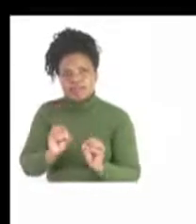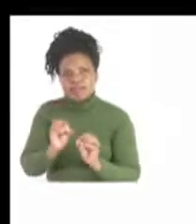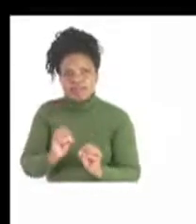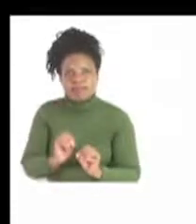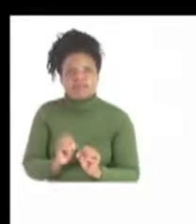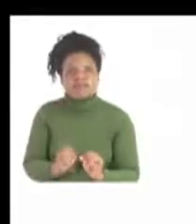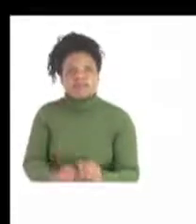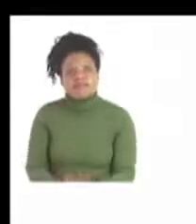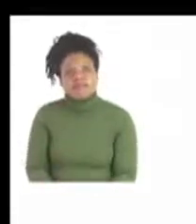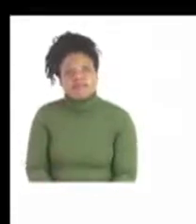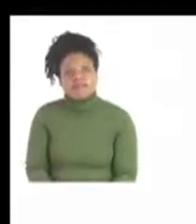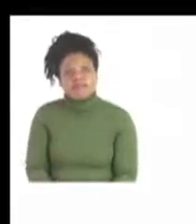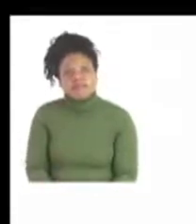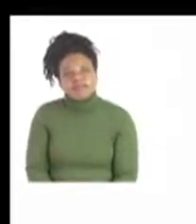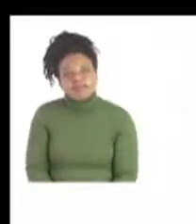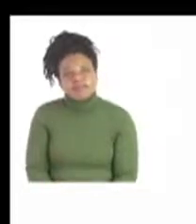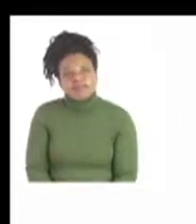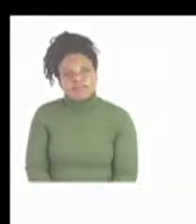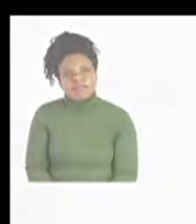elderly.